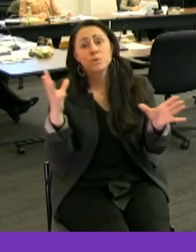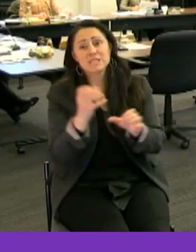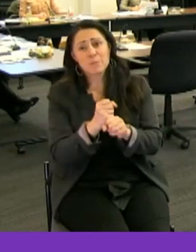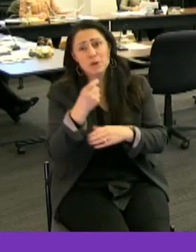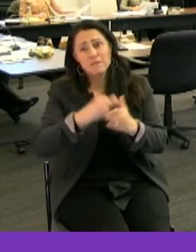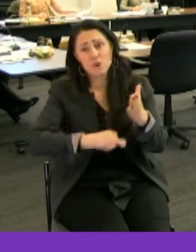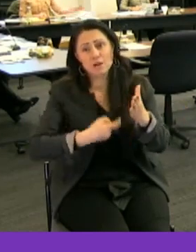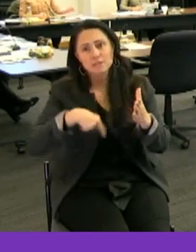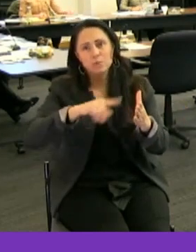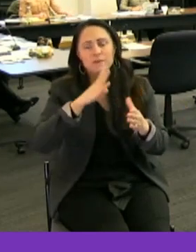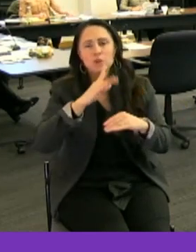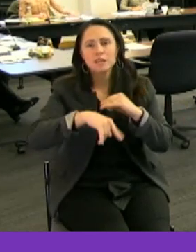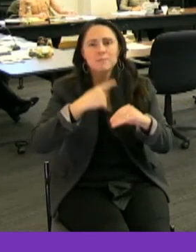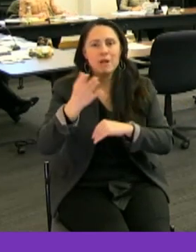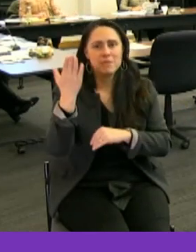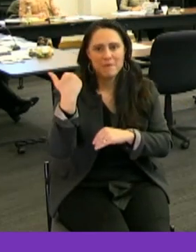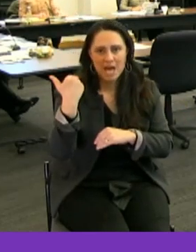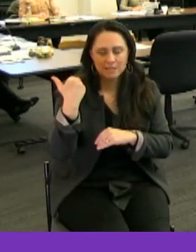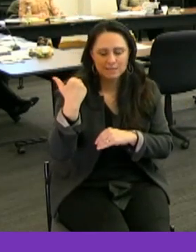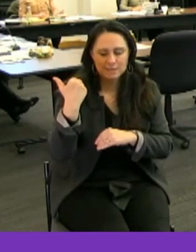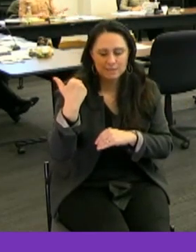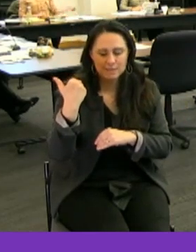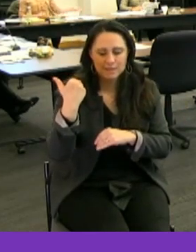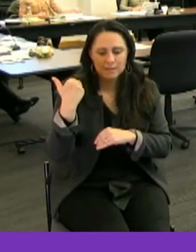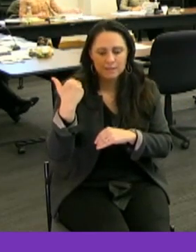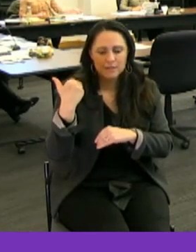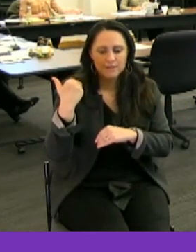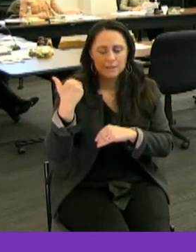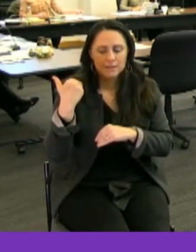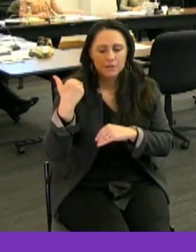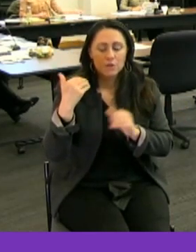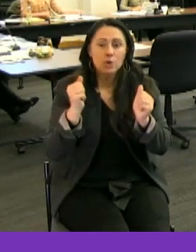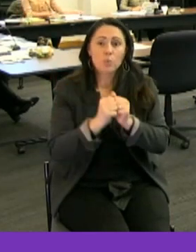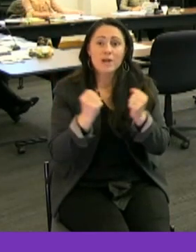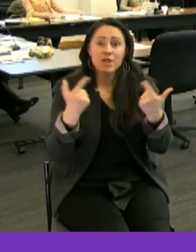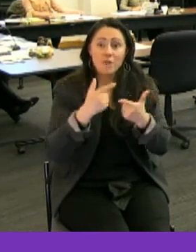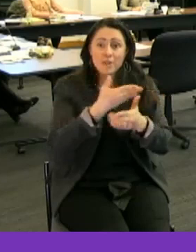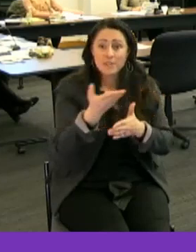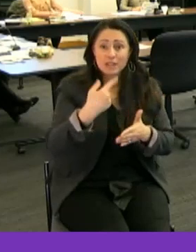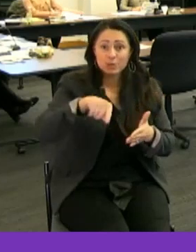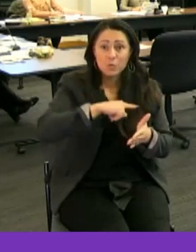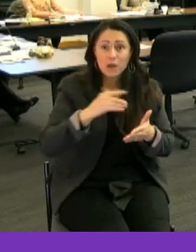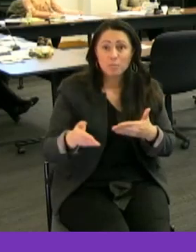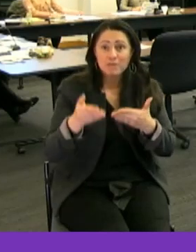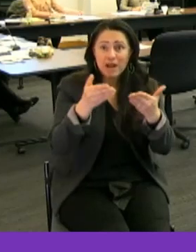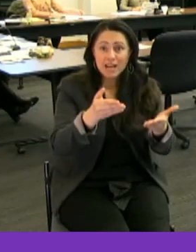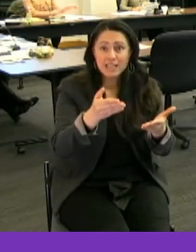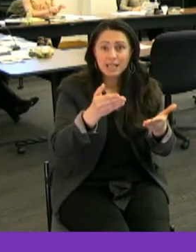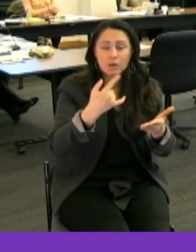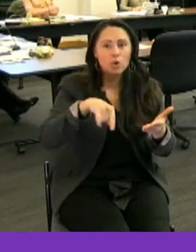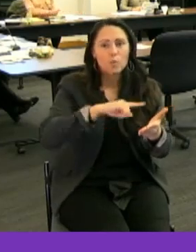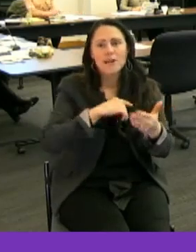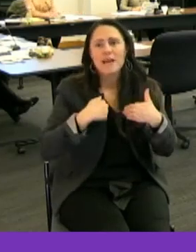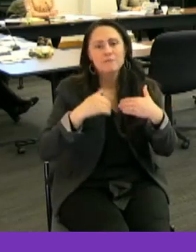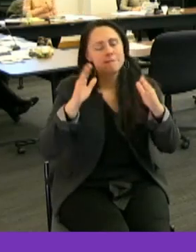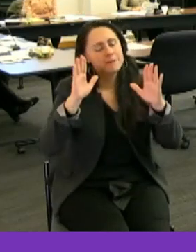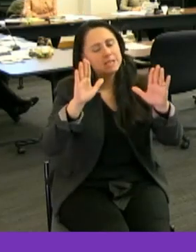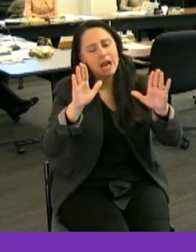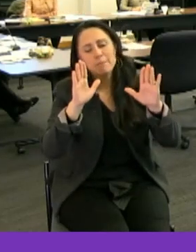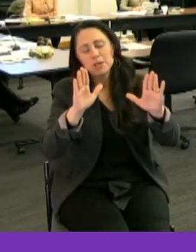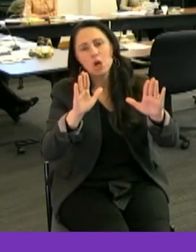costs, which we've talked about in the past. With all of the things that we are providing, we have a